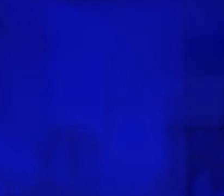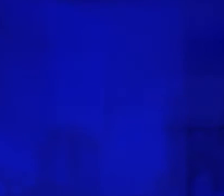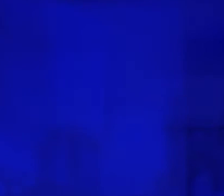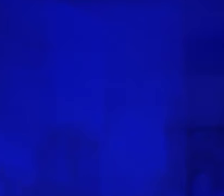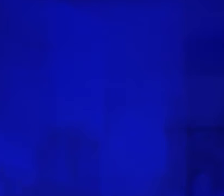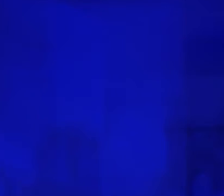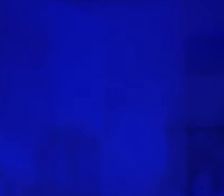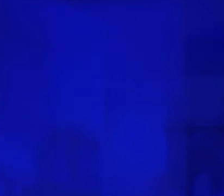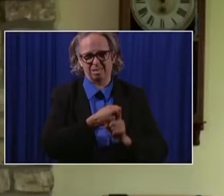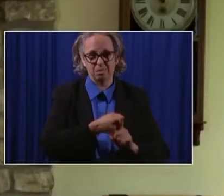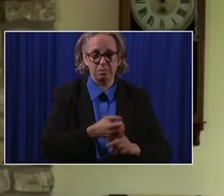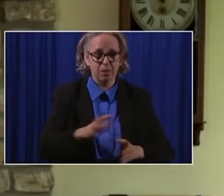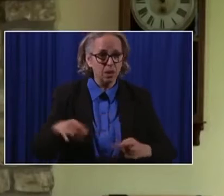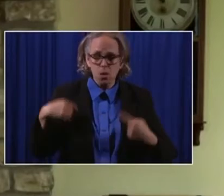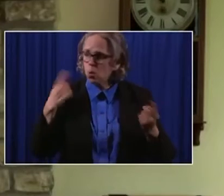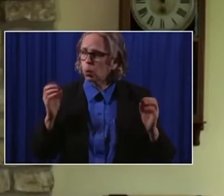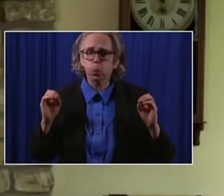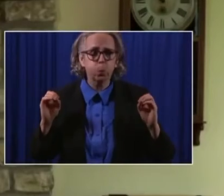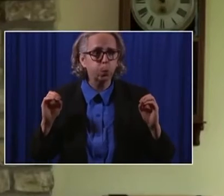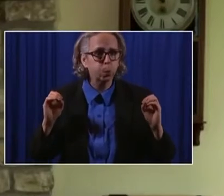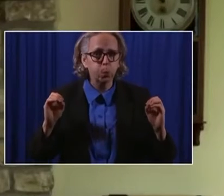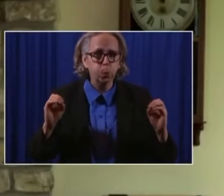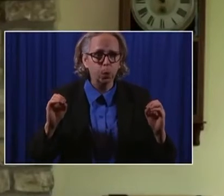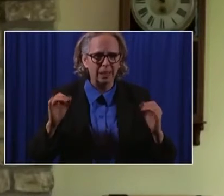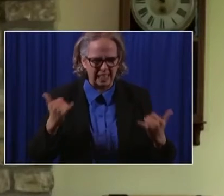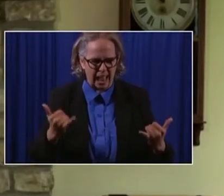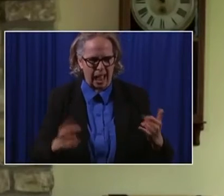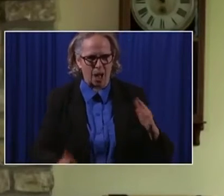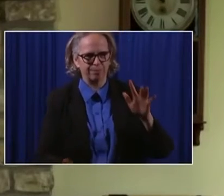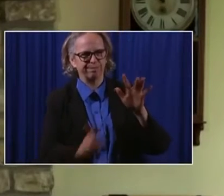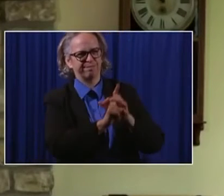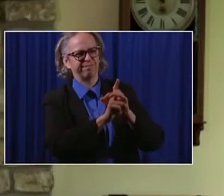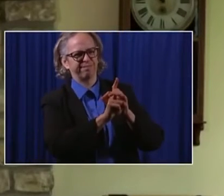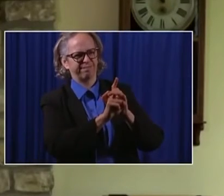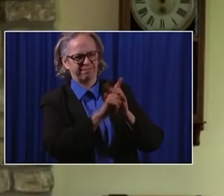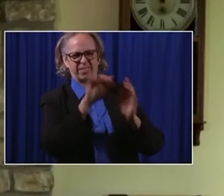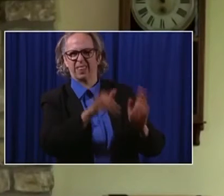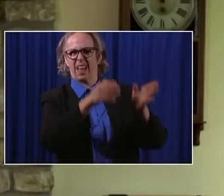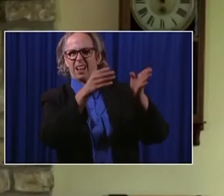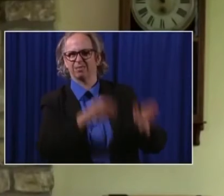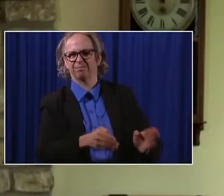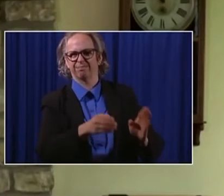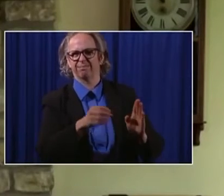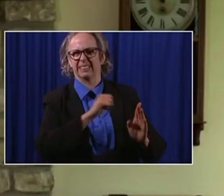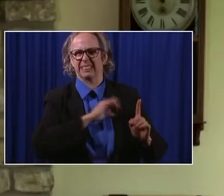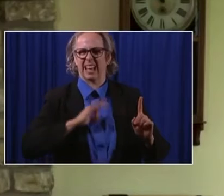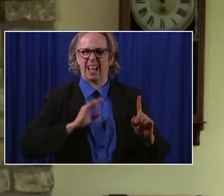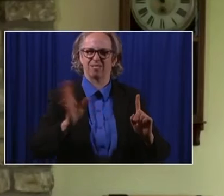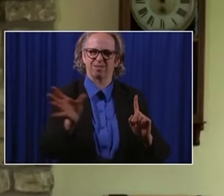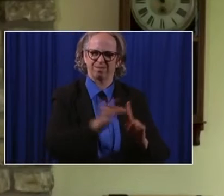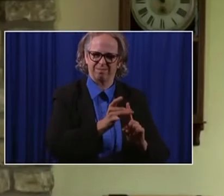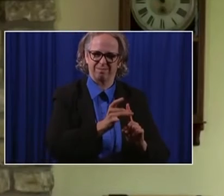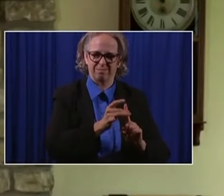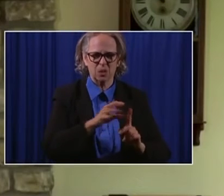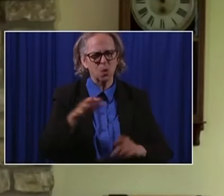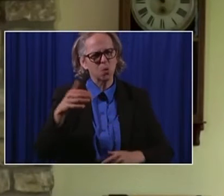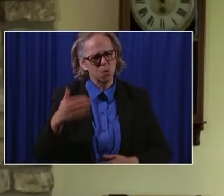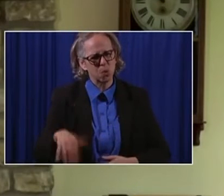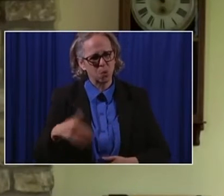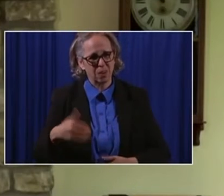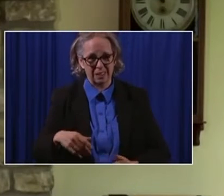pandemic. But sadly, we are seeing more community spread in our rural counties, and certainly Brown County